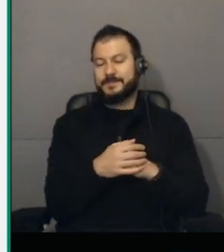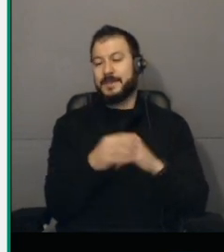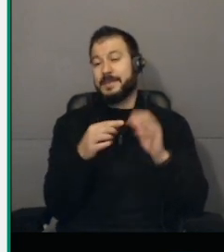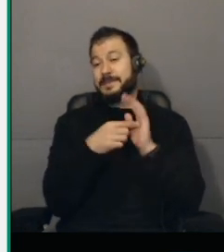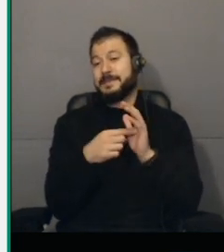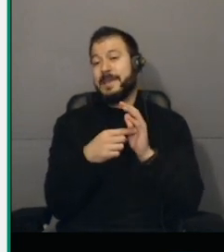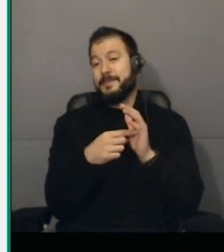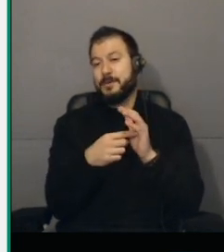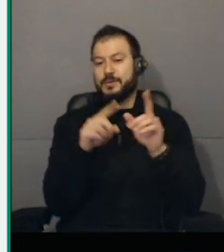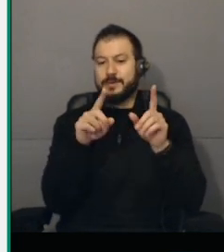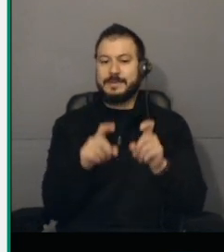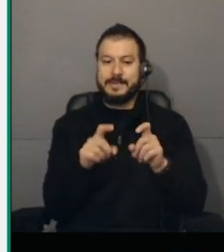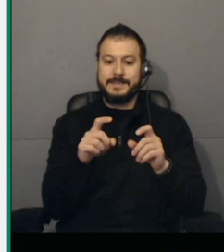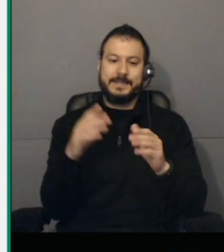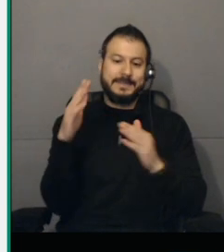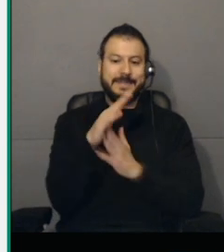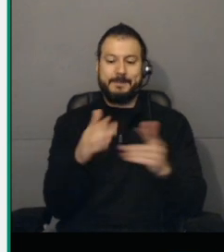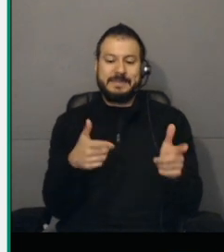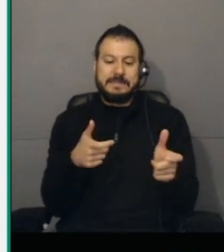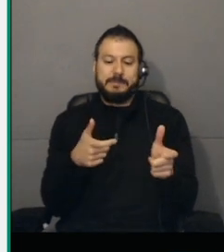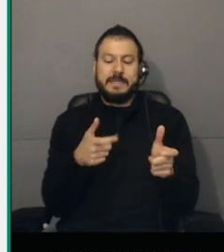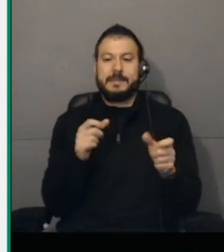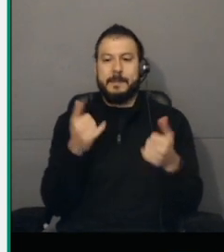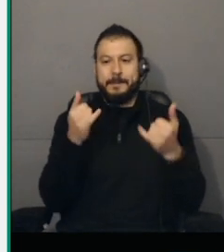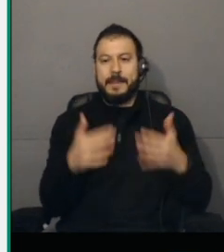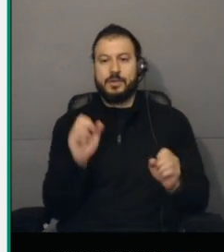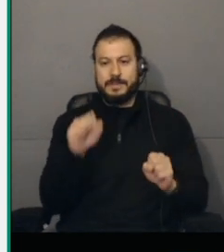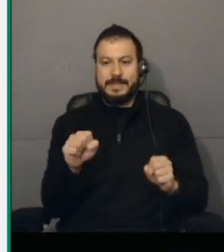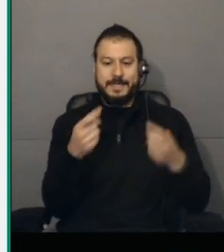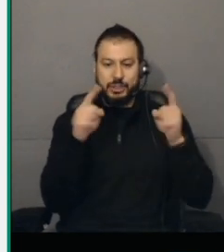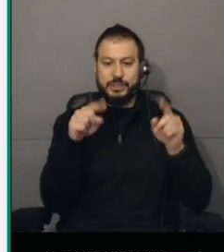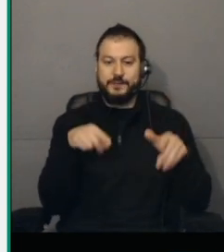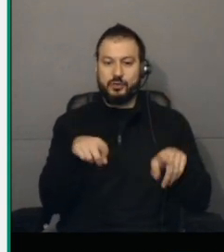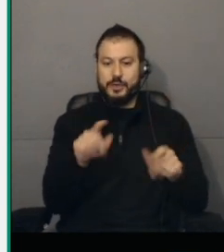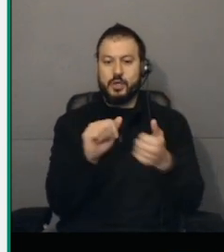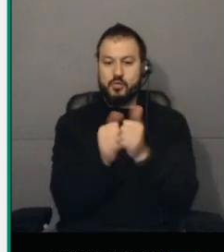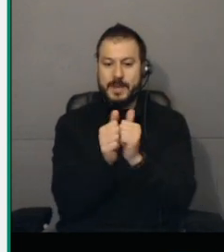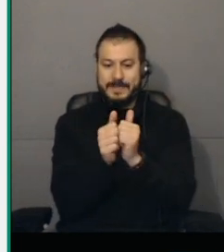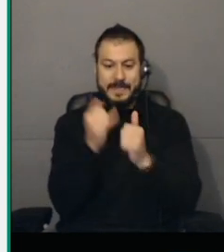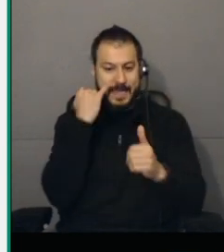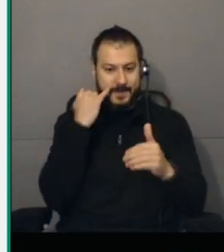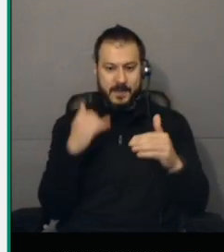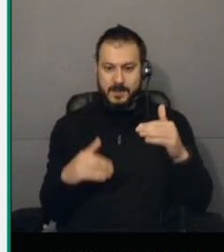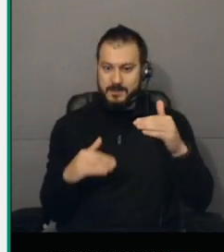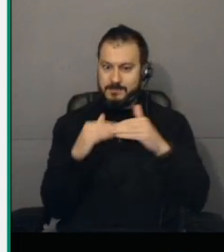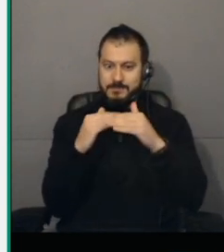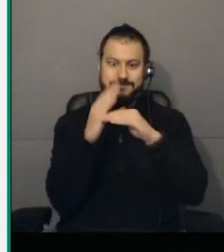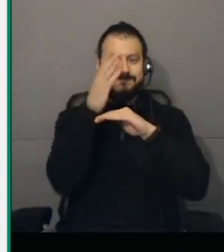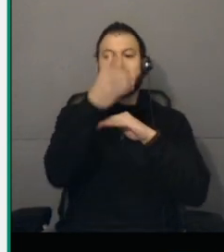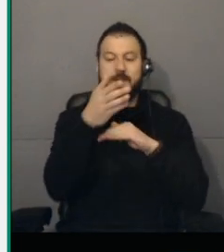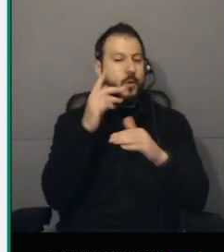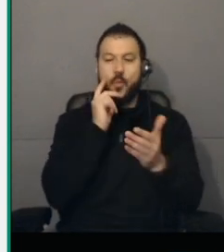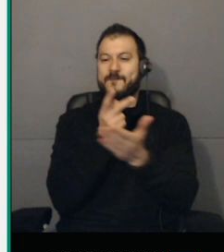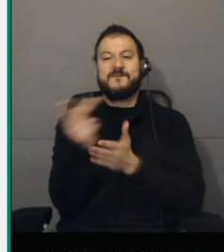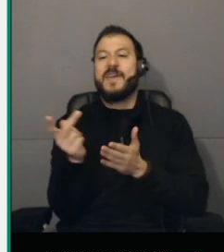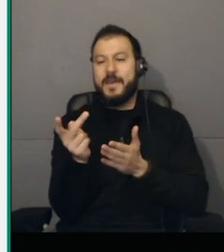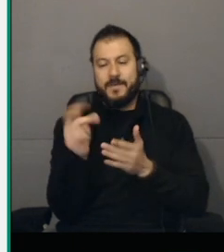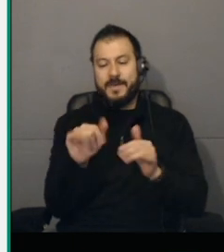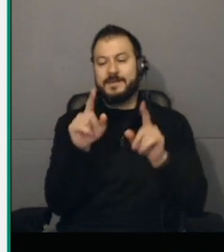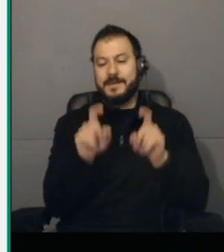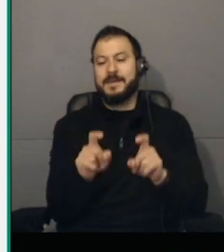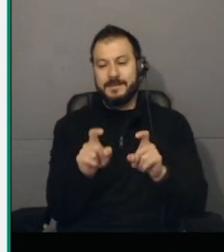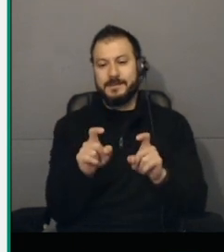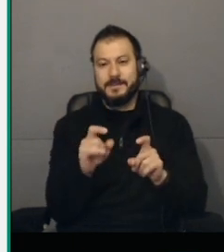An example of this would be to test the top speed that players can achieve in a race. If a player hits a speed that should be impossible, we would fail the test case.